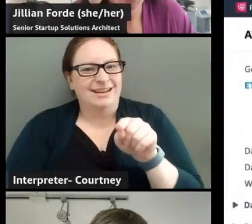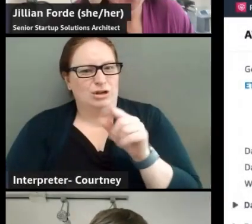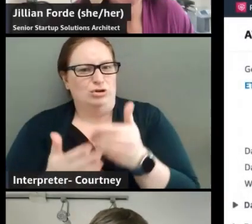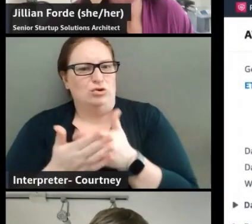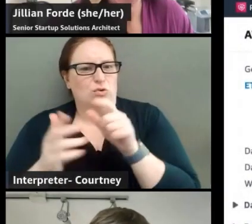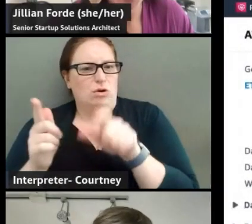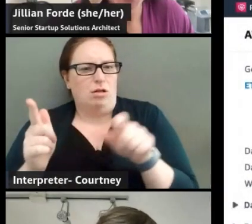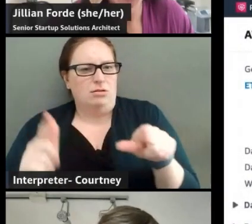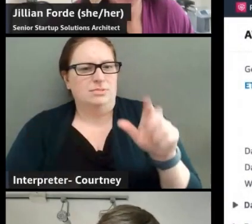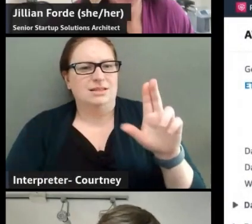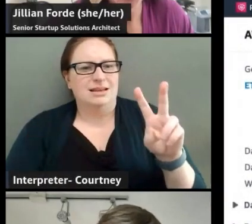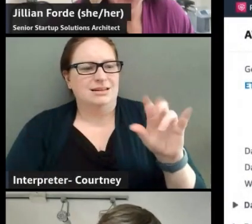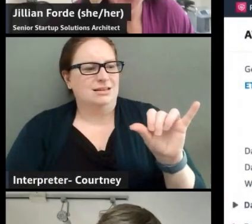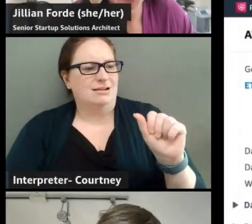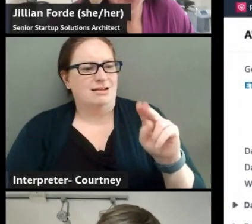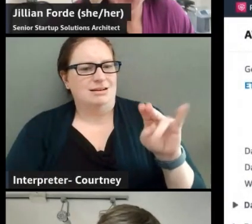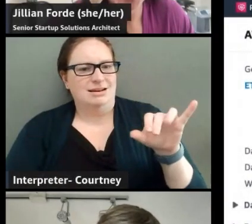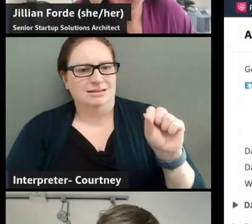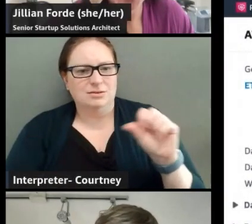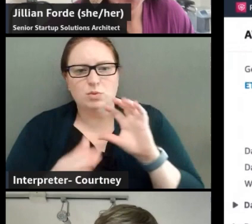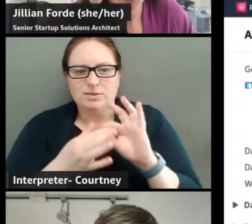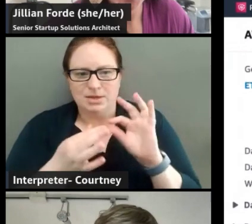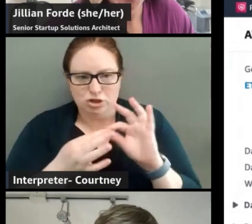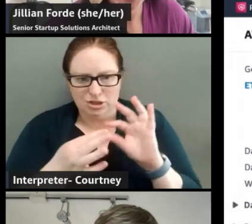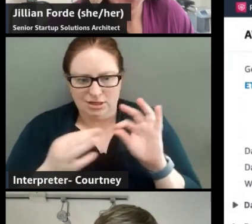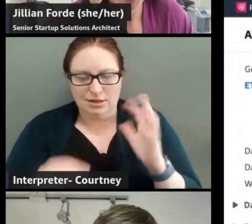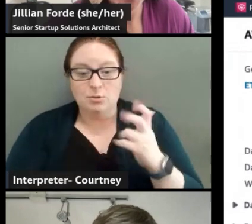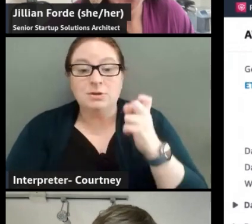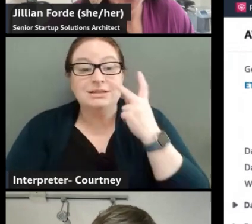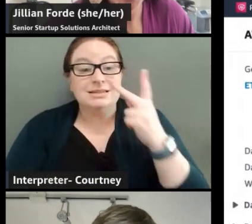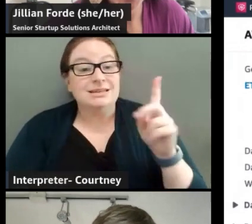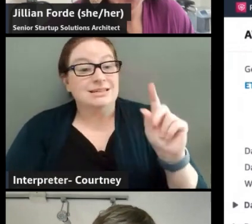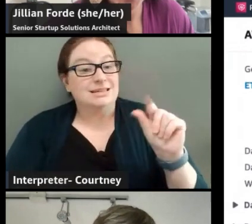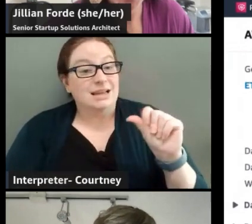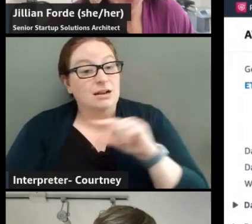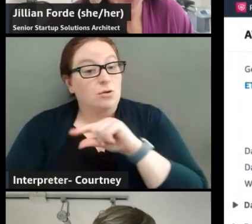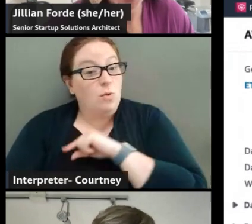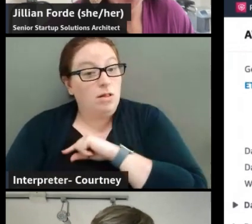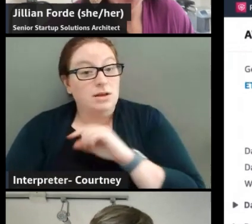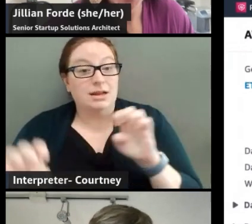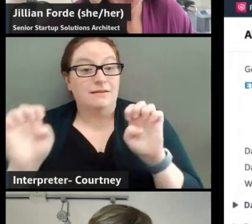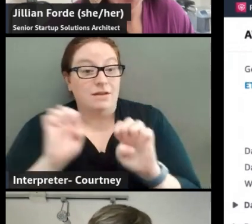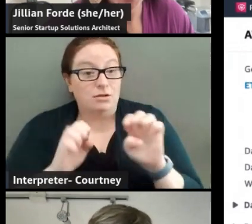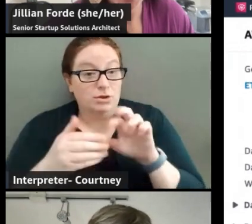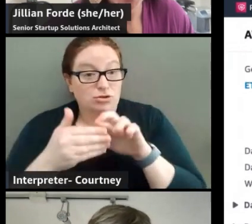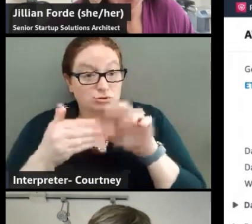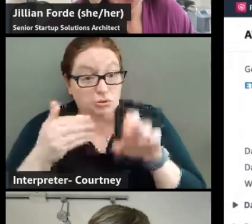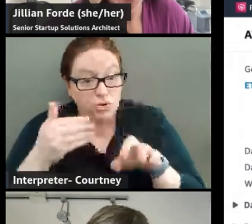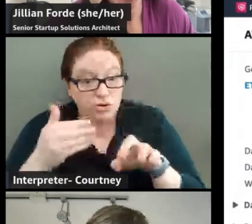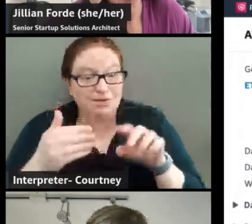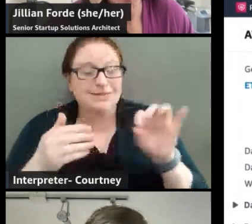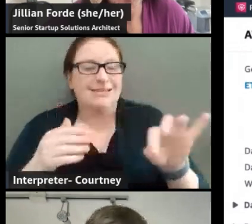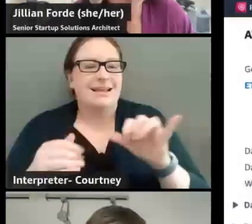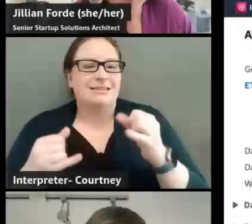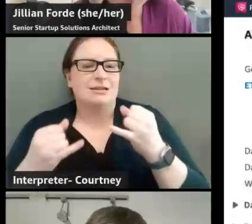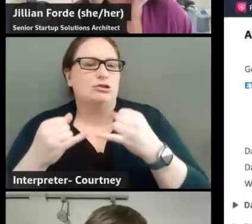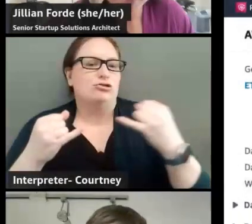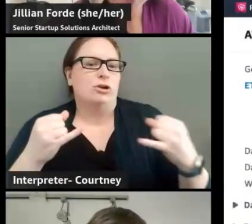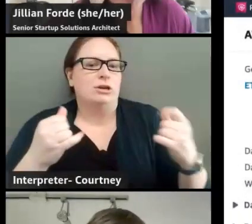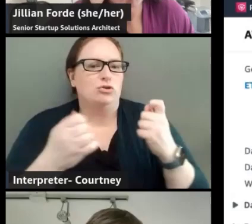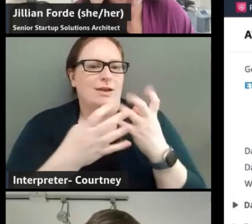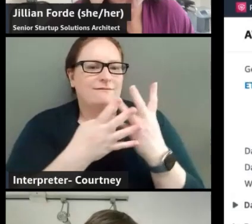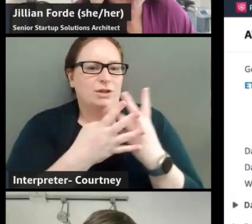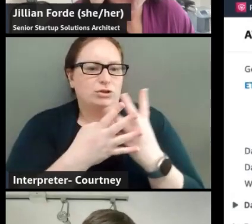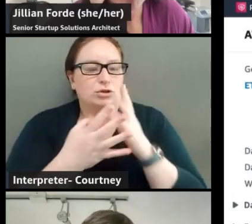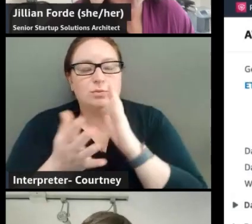was mentioning. And so you'll see the data quality evaluation result is actually a string that you can filter on. So that'll say pass, fail,